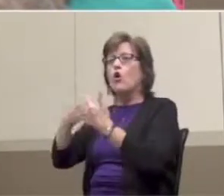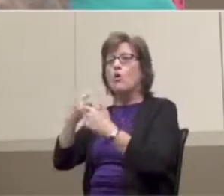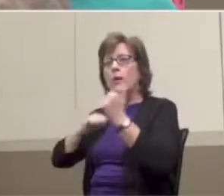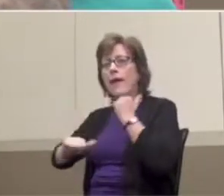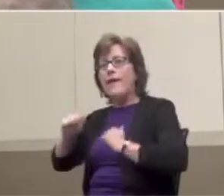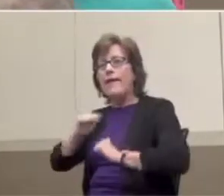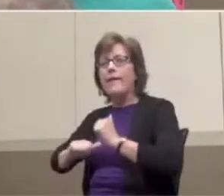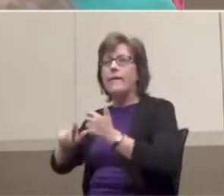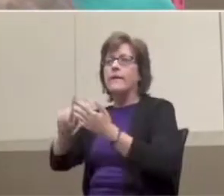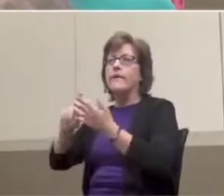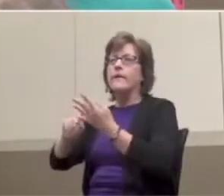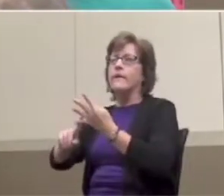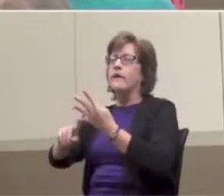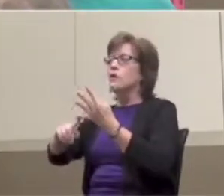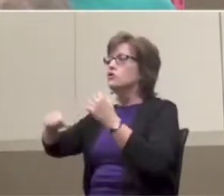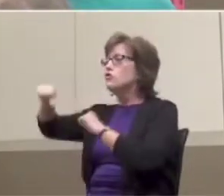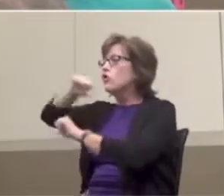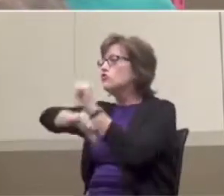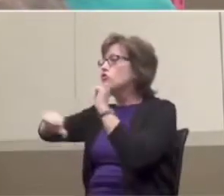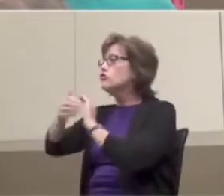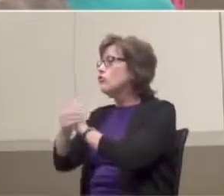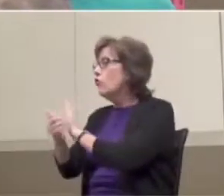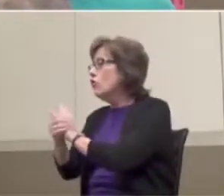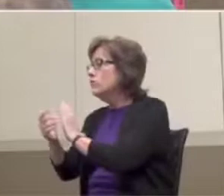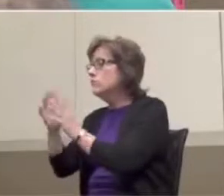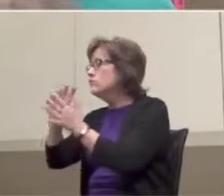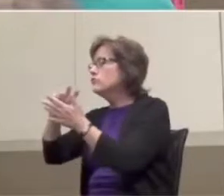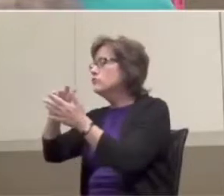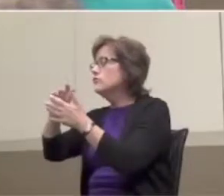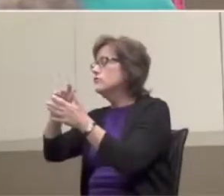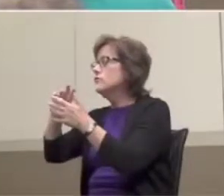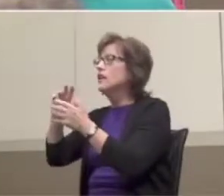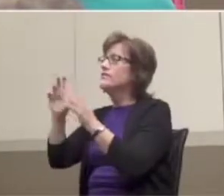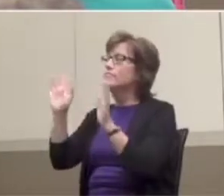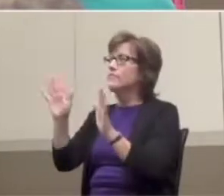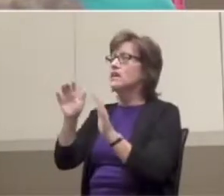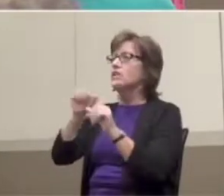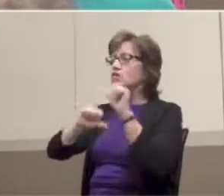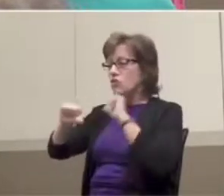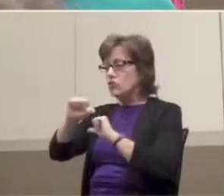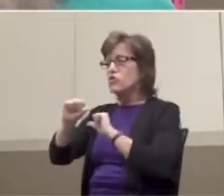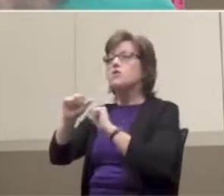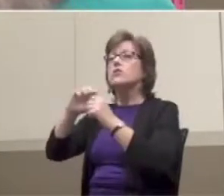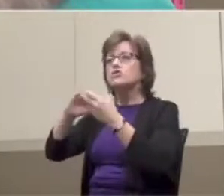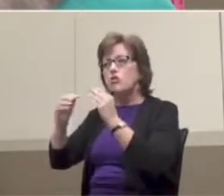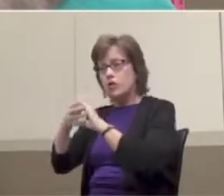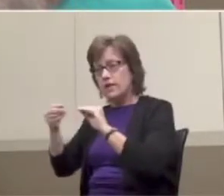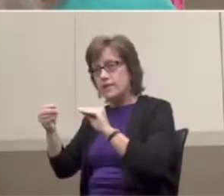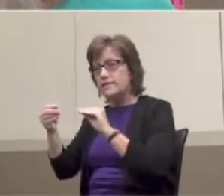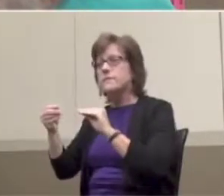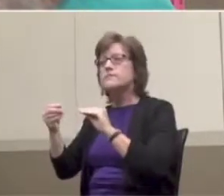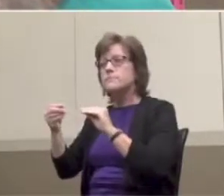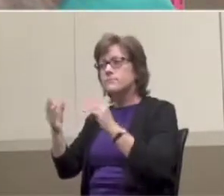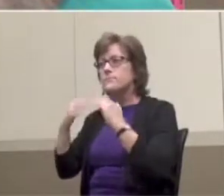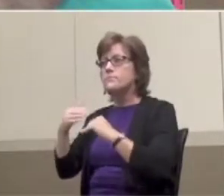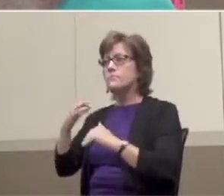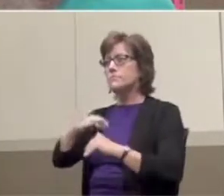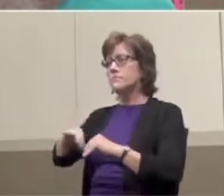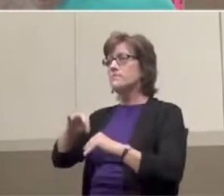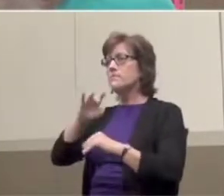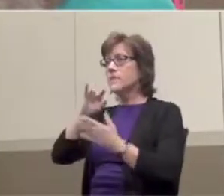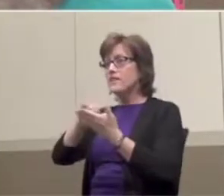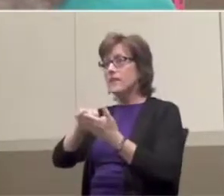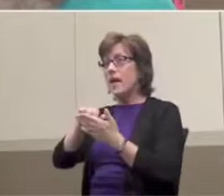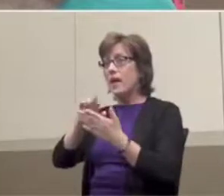social stories, and medication. The advantages of role playing we listed are being able to see it